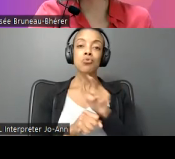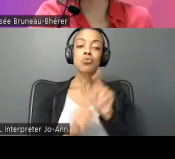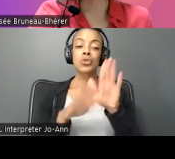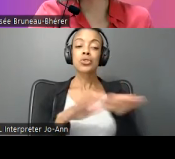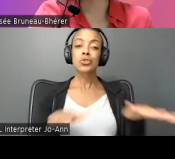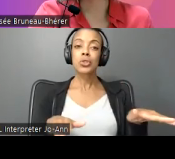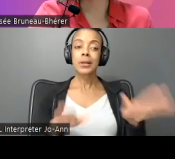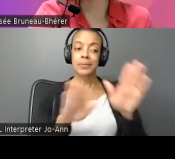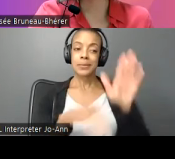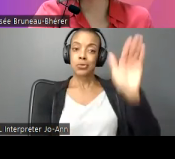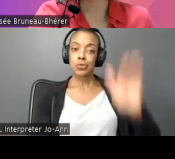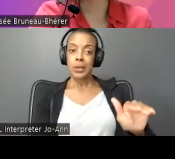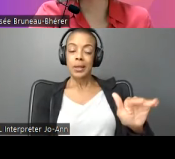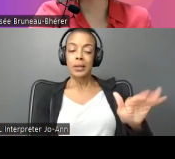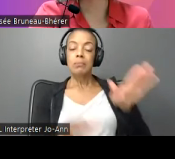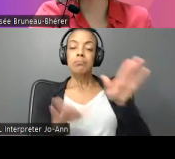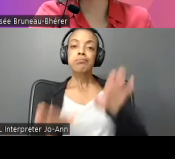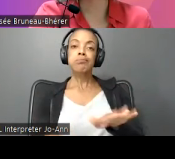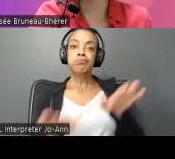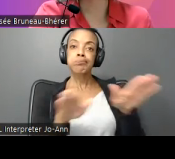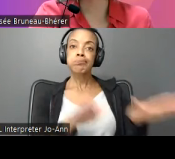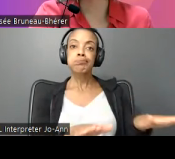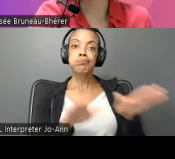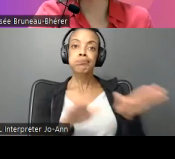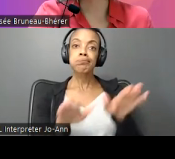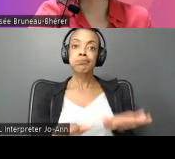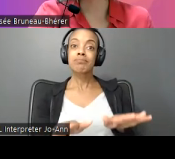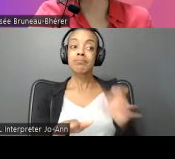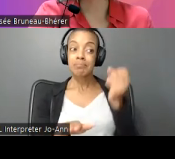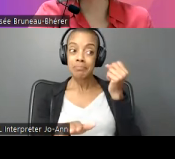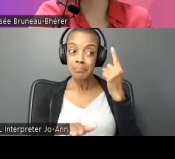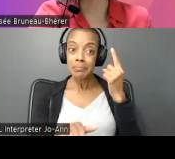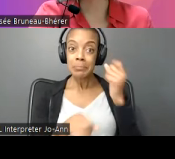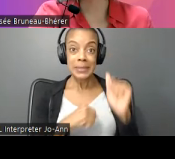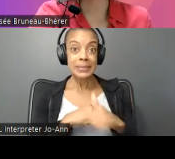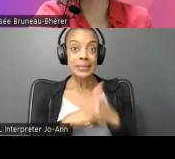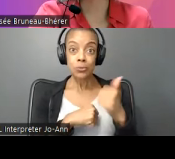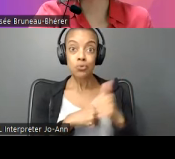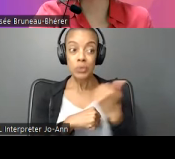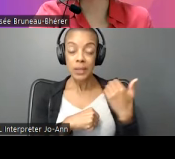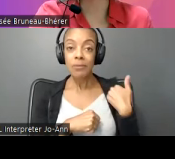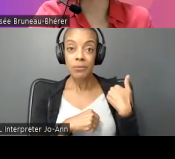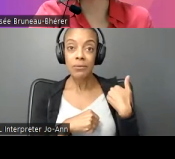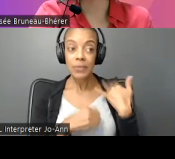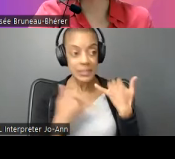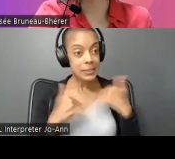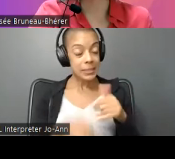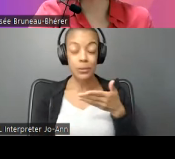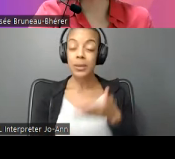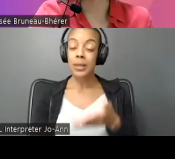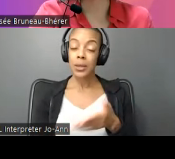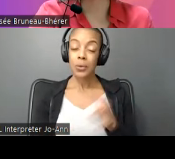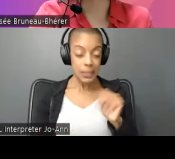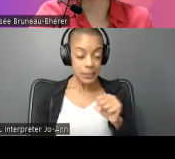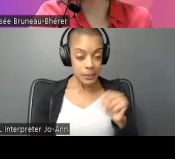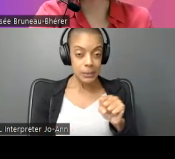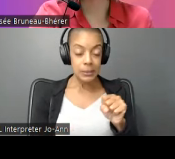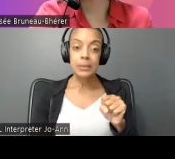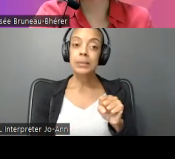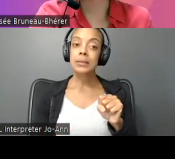understand that the dangers do exist. They're elsewhere. They still do exist.